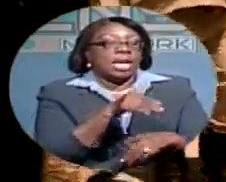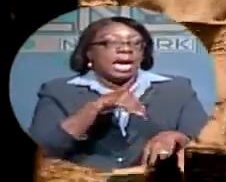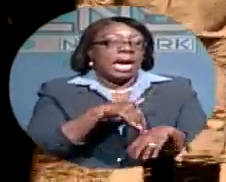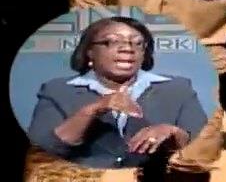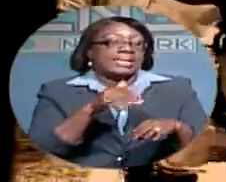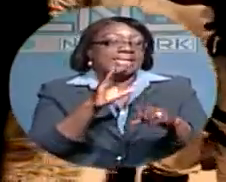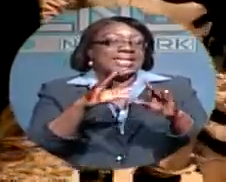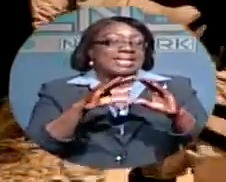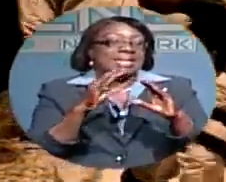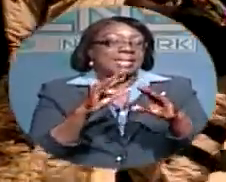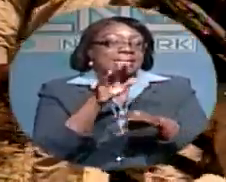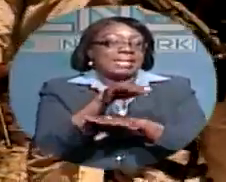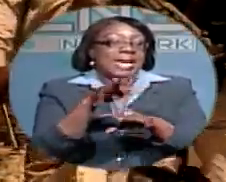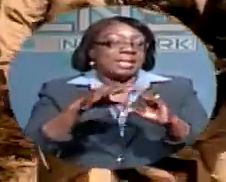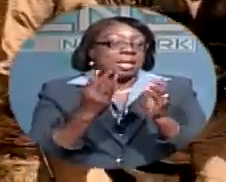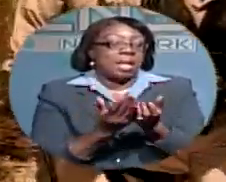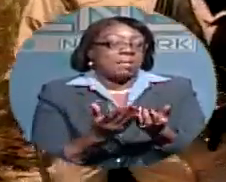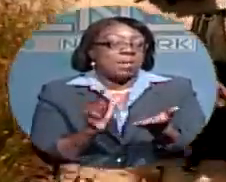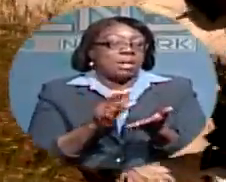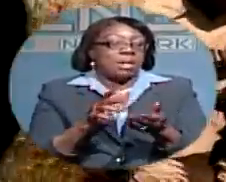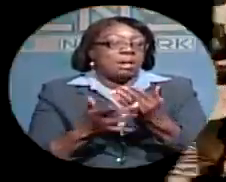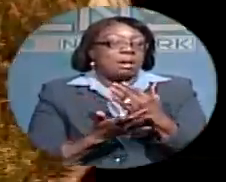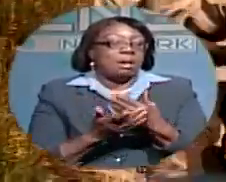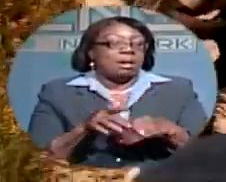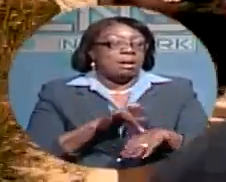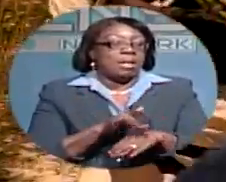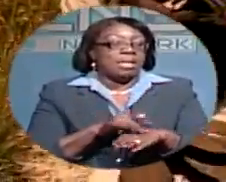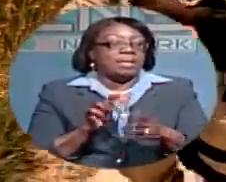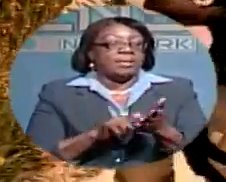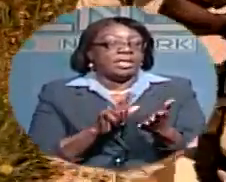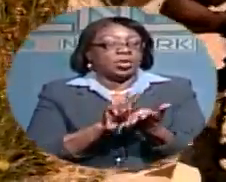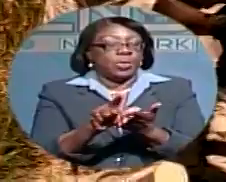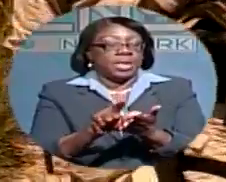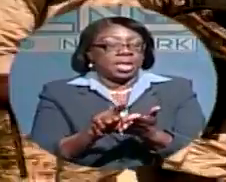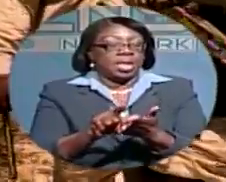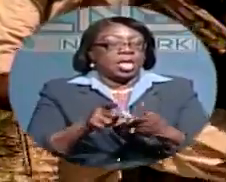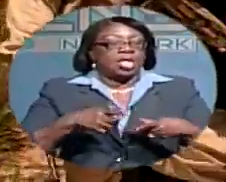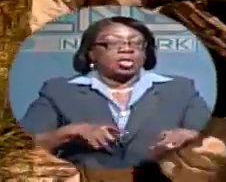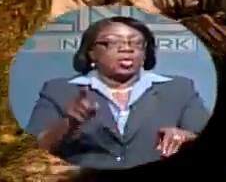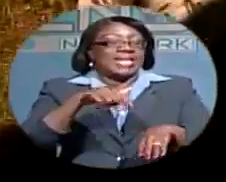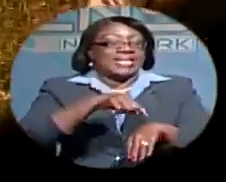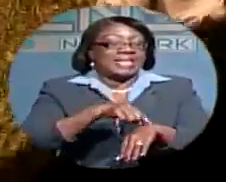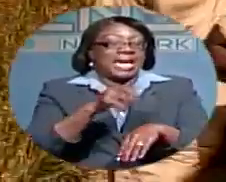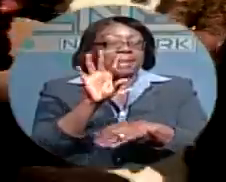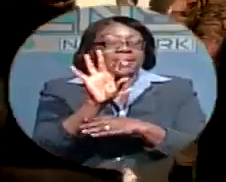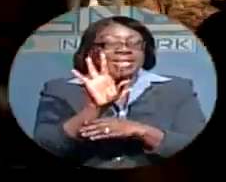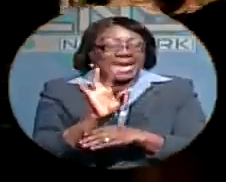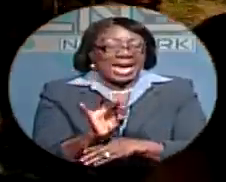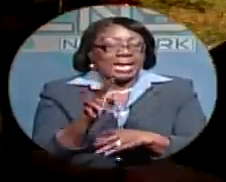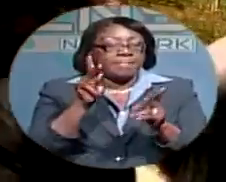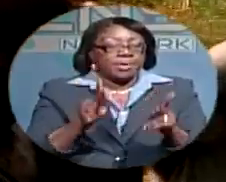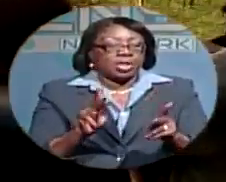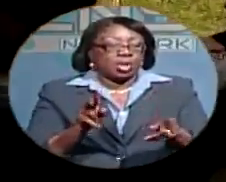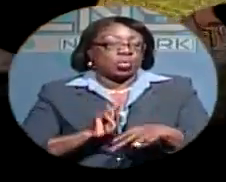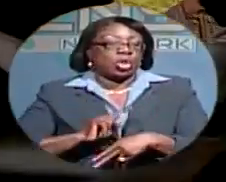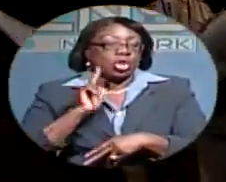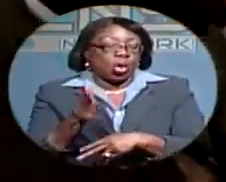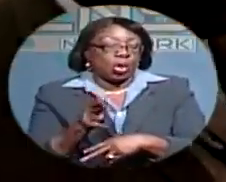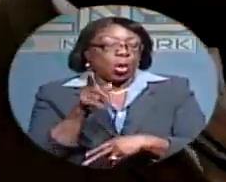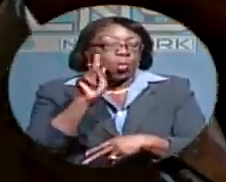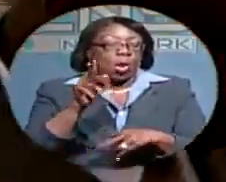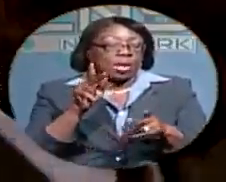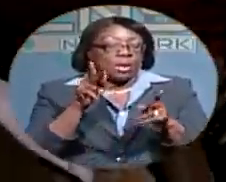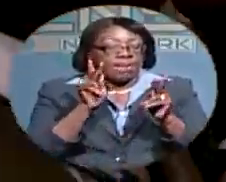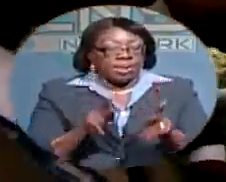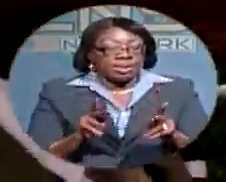Ballers Nightclub, East Bay Street, earlier this week. During the incident, 9 people were shot, 1 killed. Following the incident, an